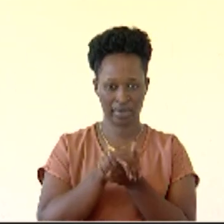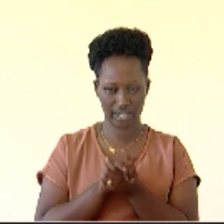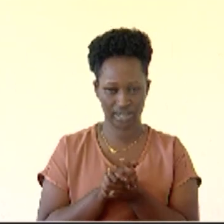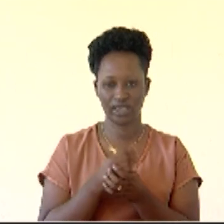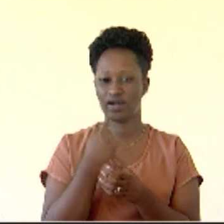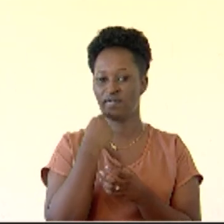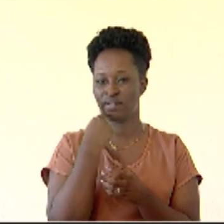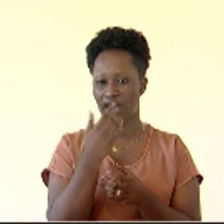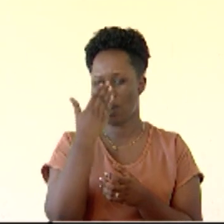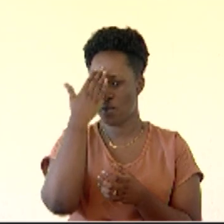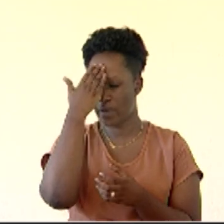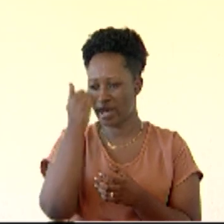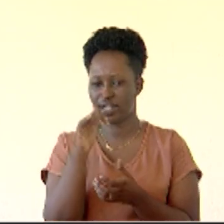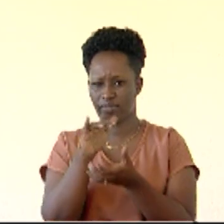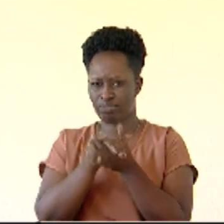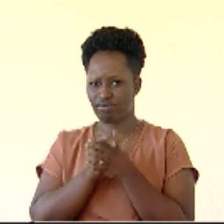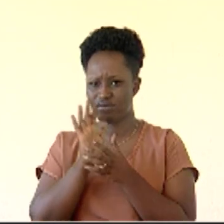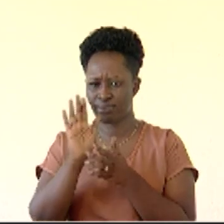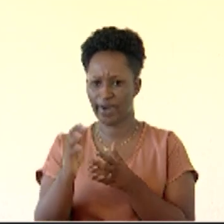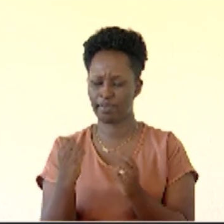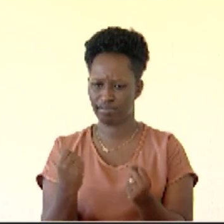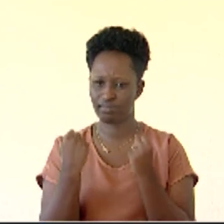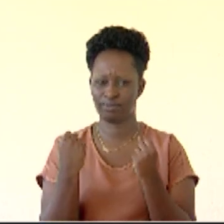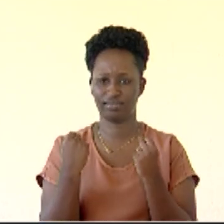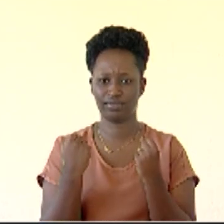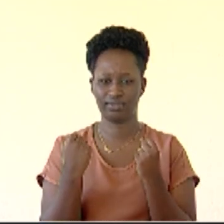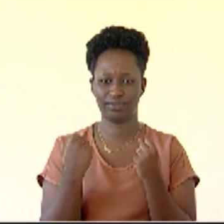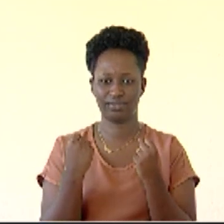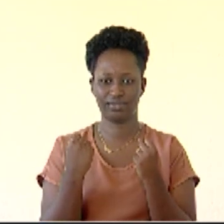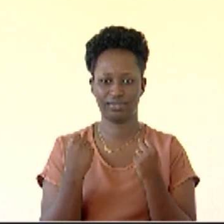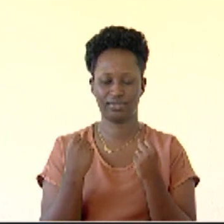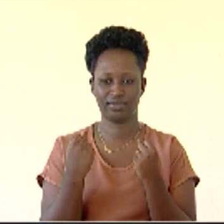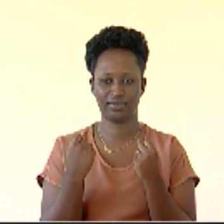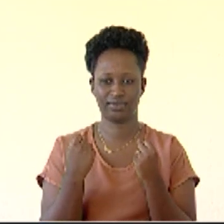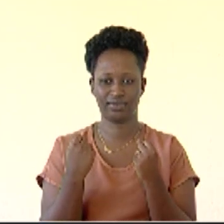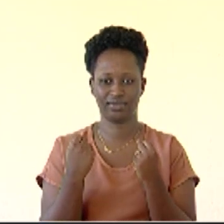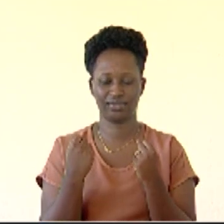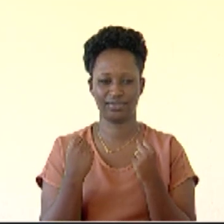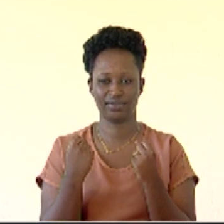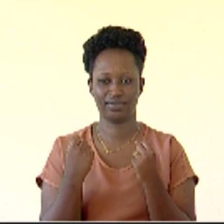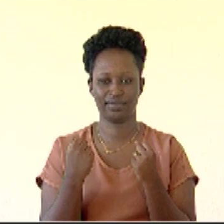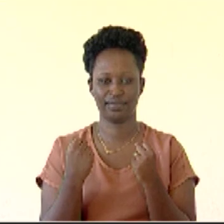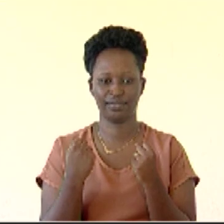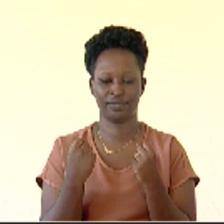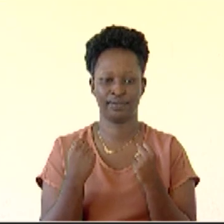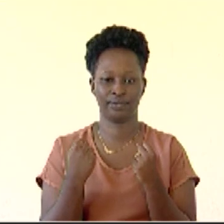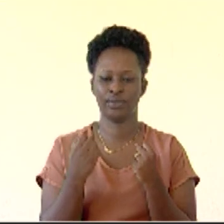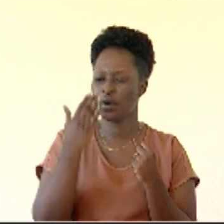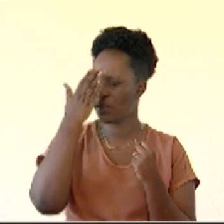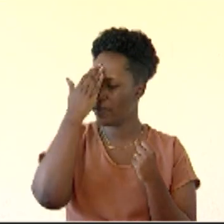These people, the Sebahizi and even the Senhwari, Mukanhwari or Senhwari, can use any name of your choice.